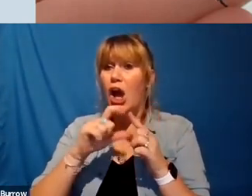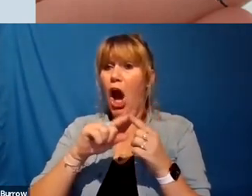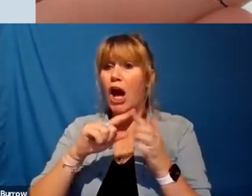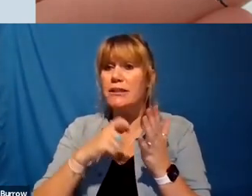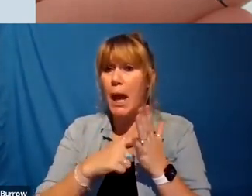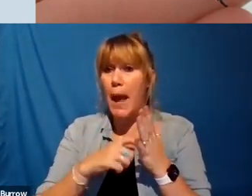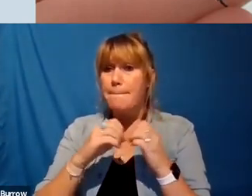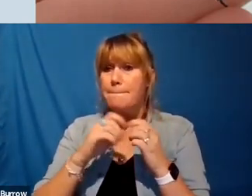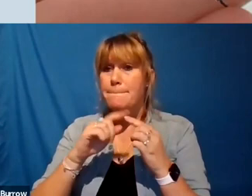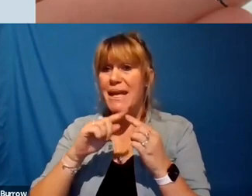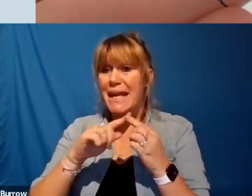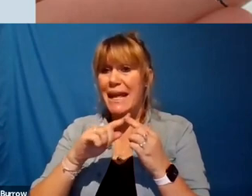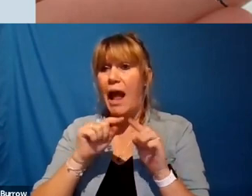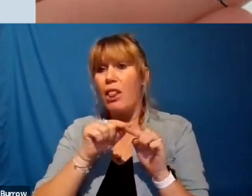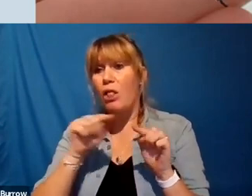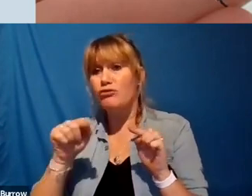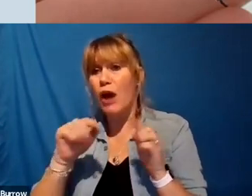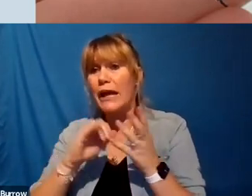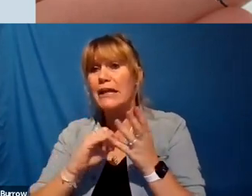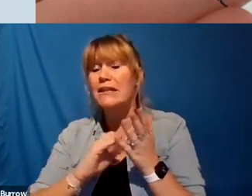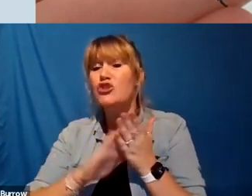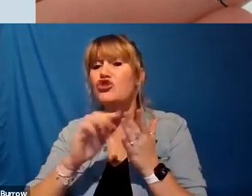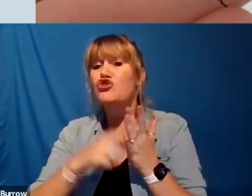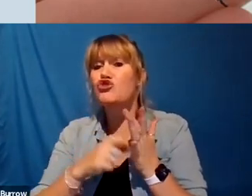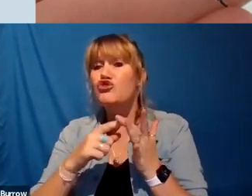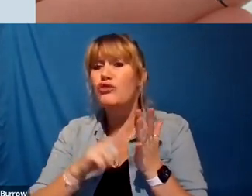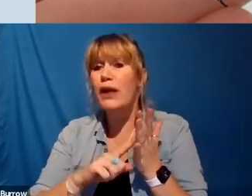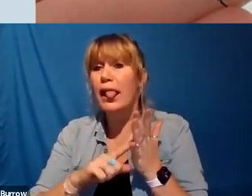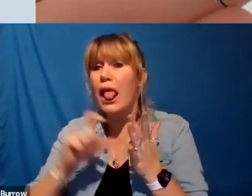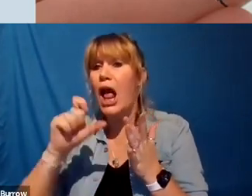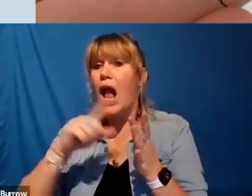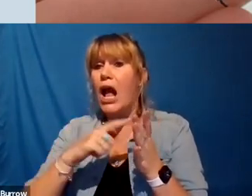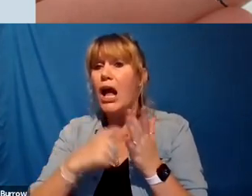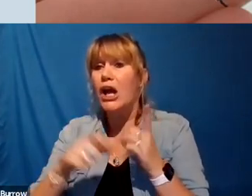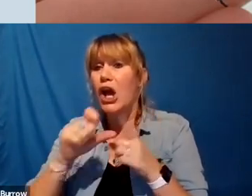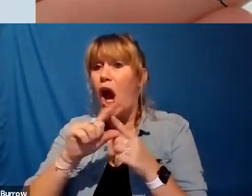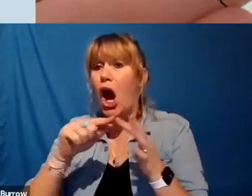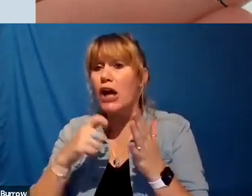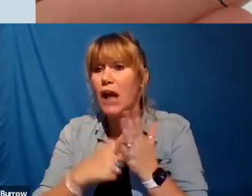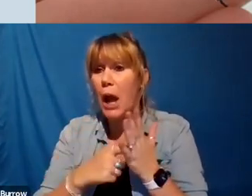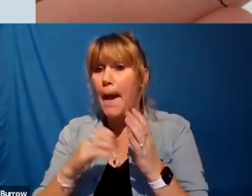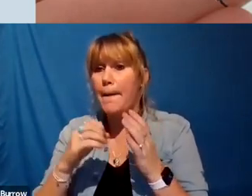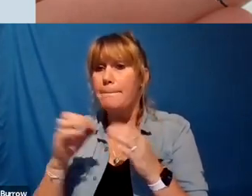carder bumblebee, and that's the rarest bee in Britain now.